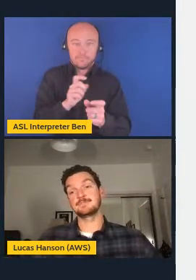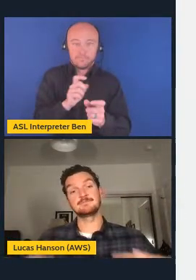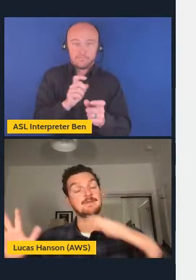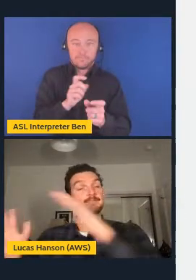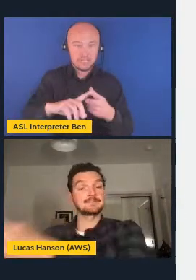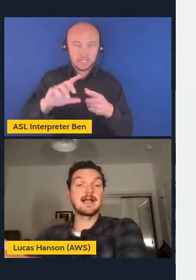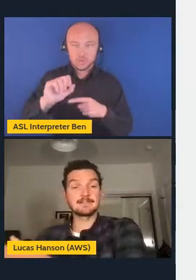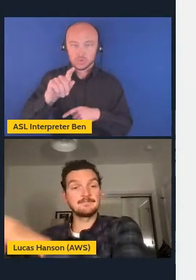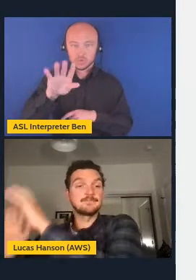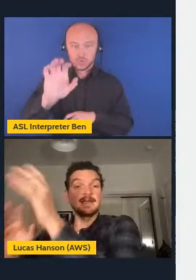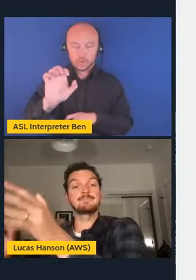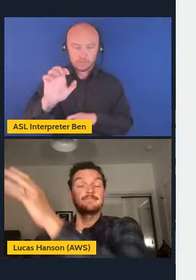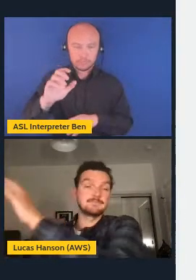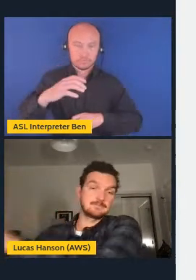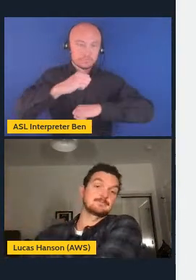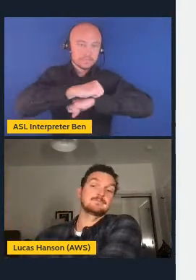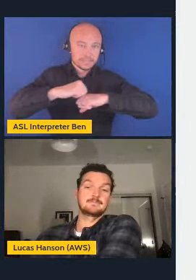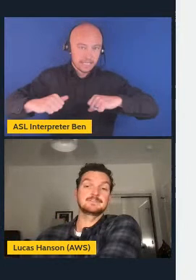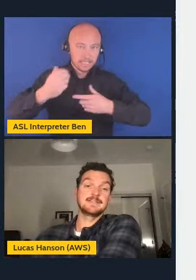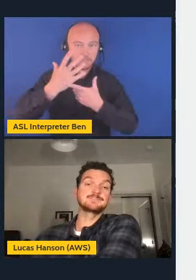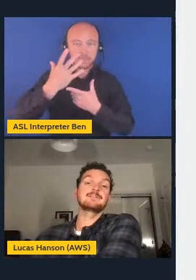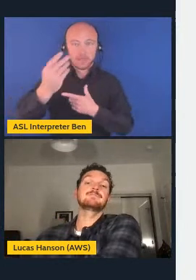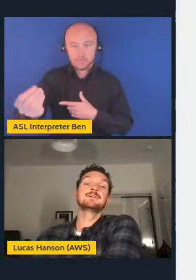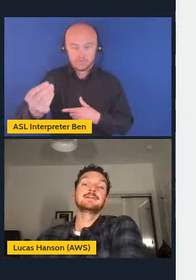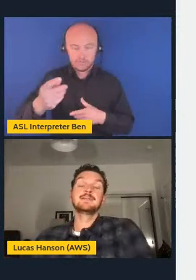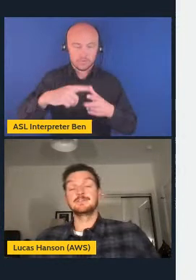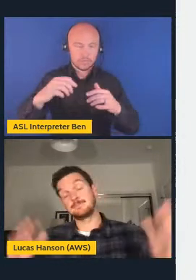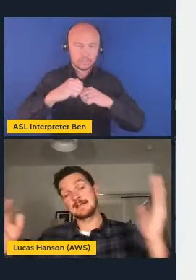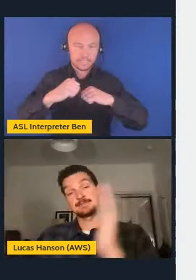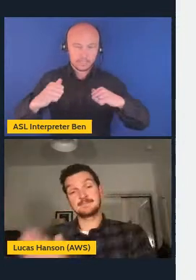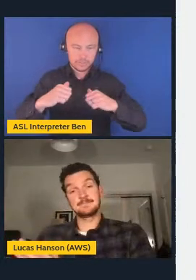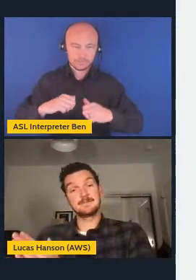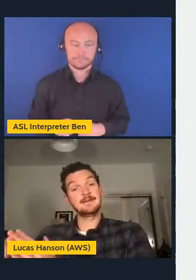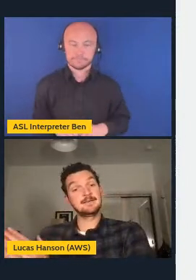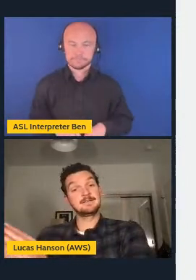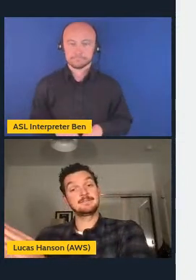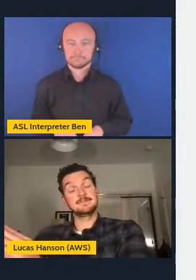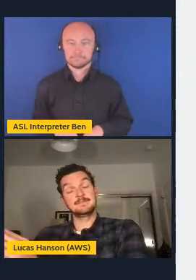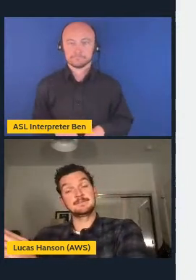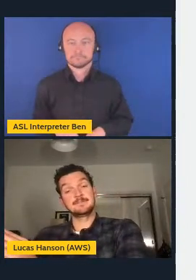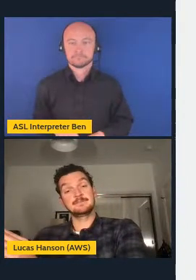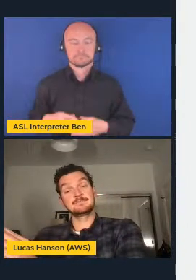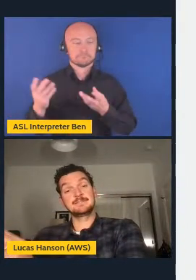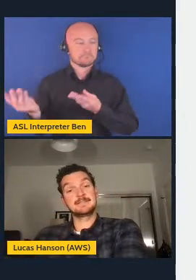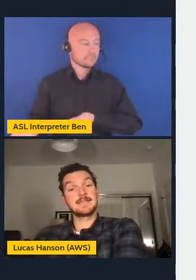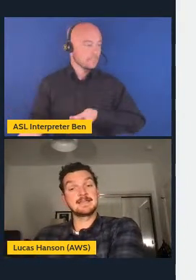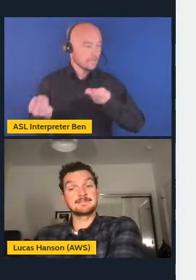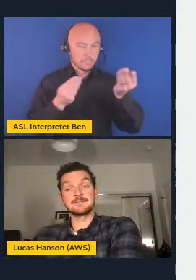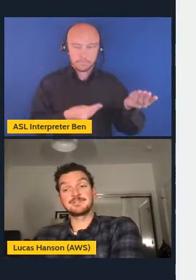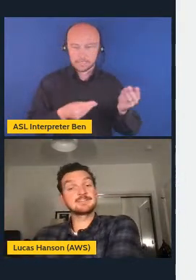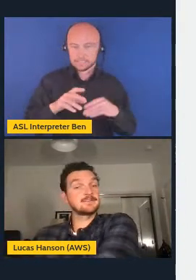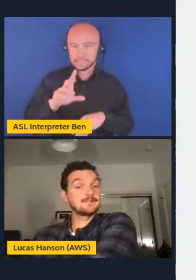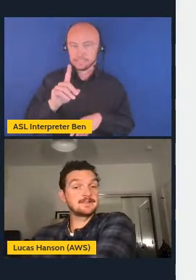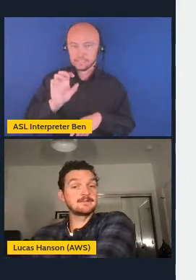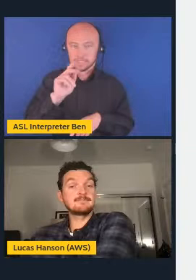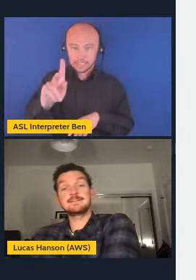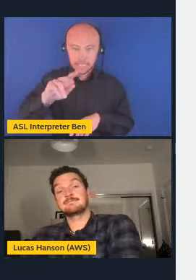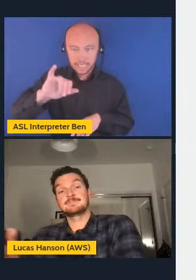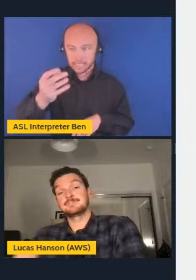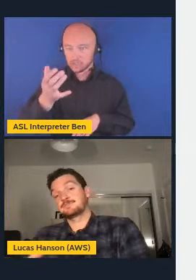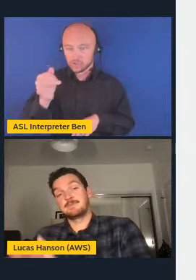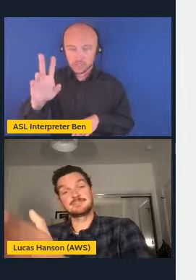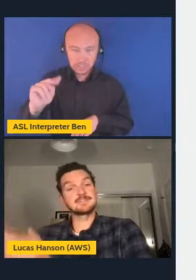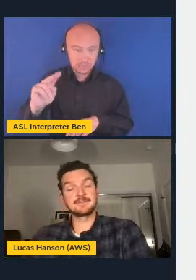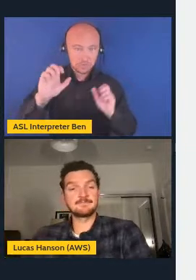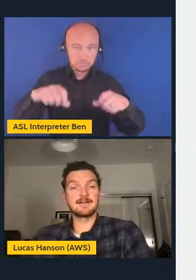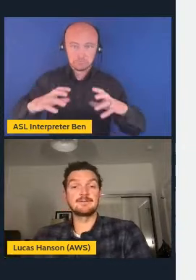scopes. So at the stack level, the app level, or the stage level. You can pass in the ddk.json here, which